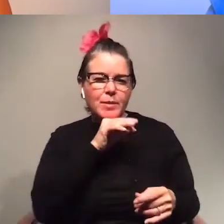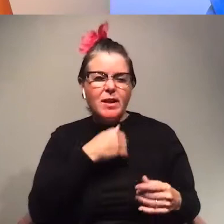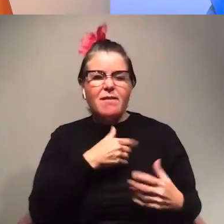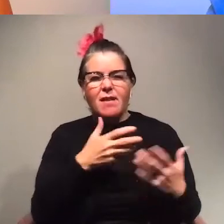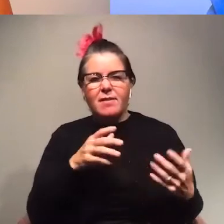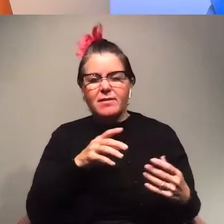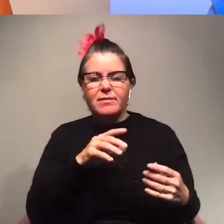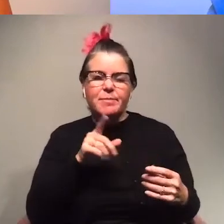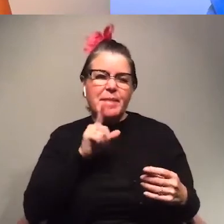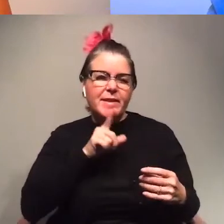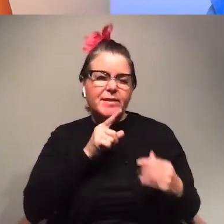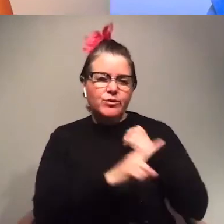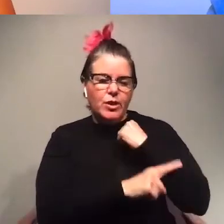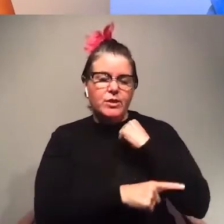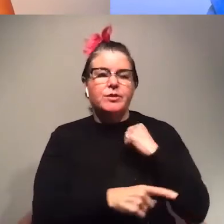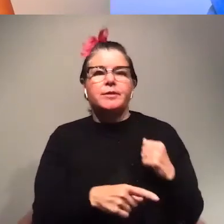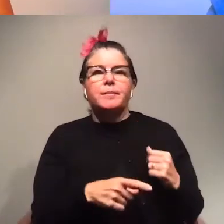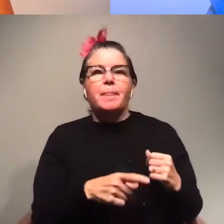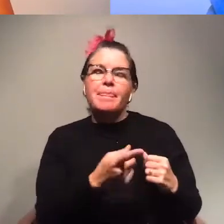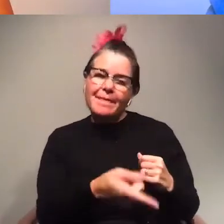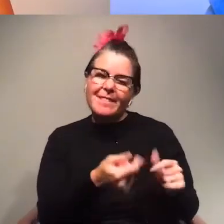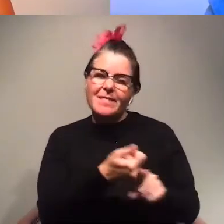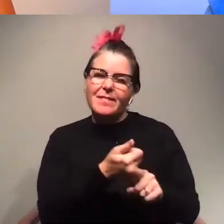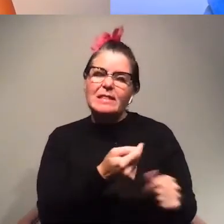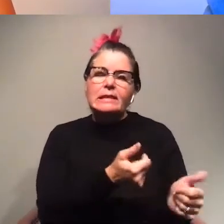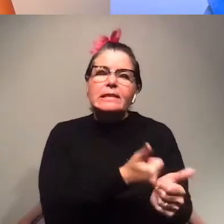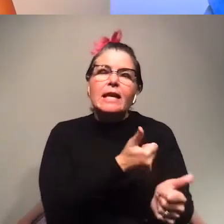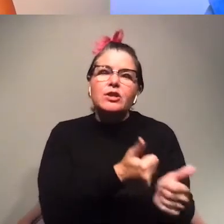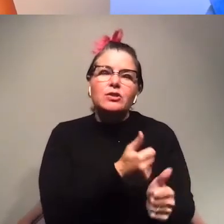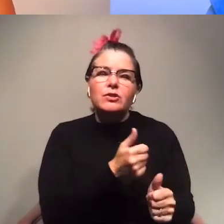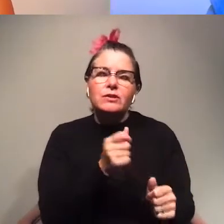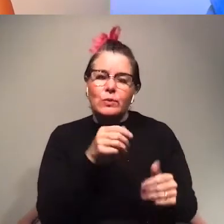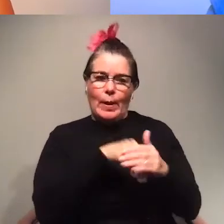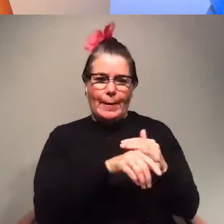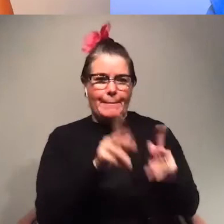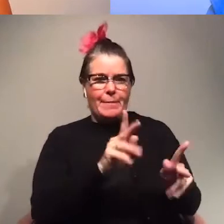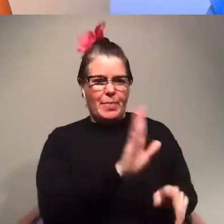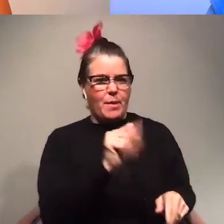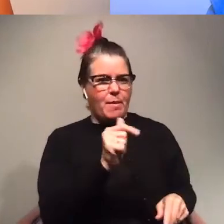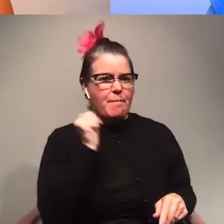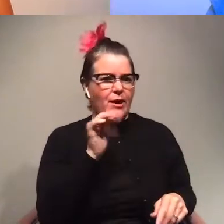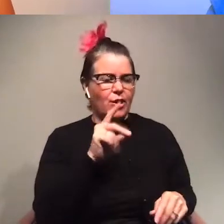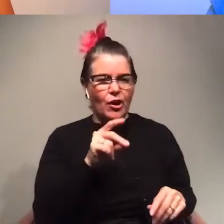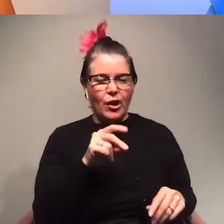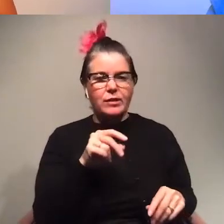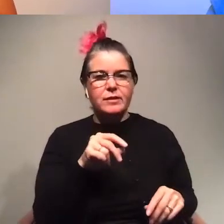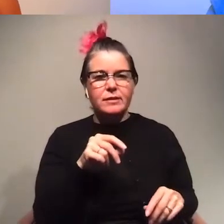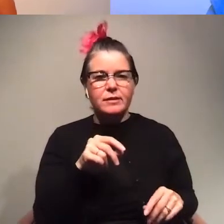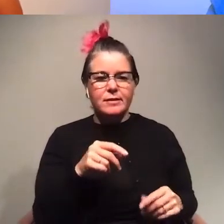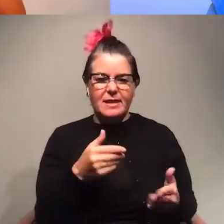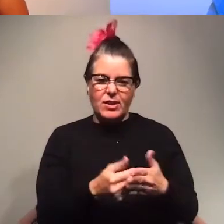there. But it was a little bit too dangerous to be going into people's backyards and like standing near an open